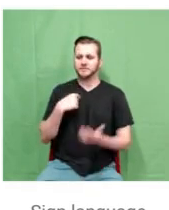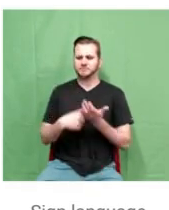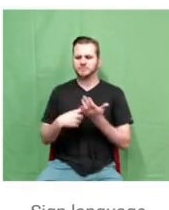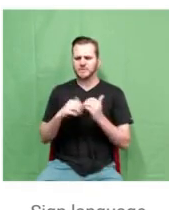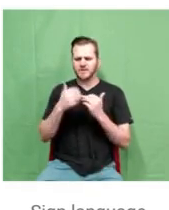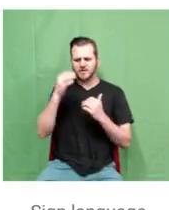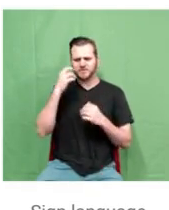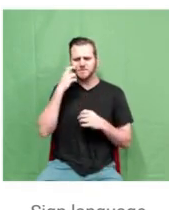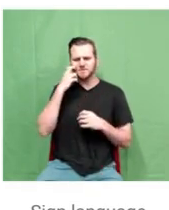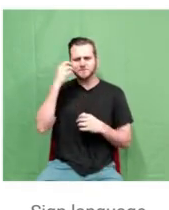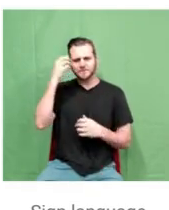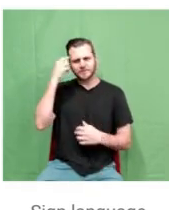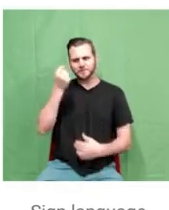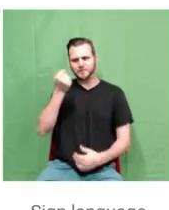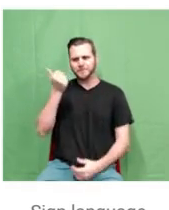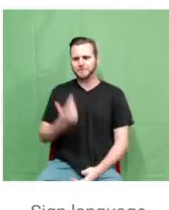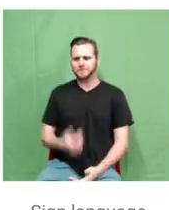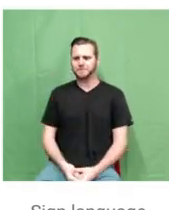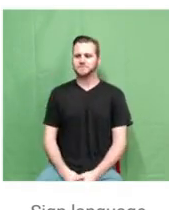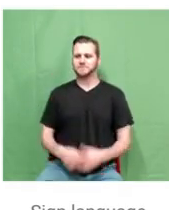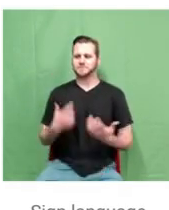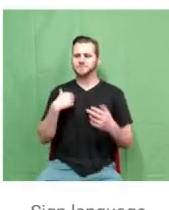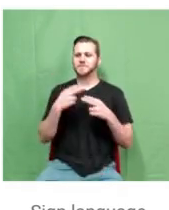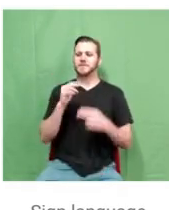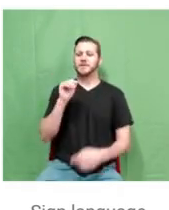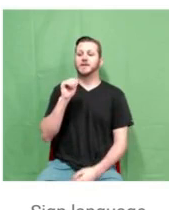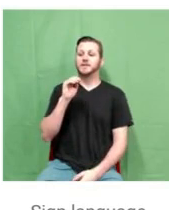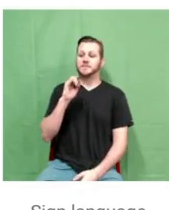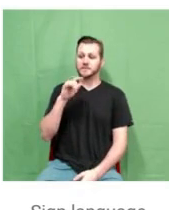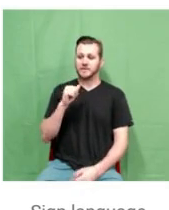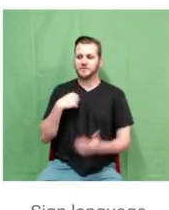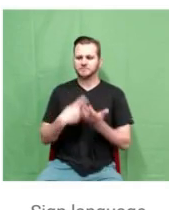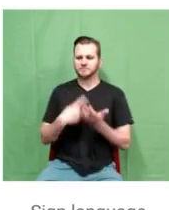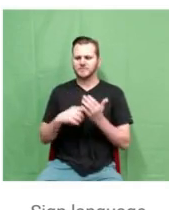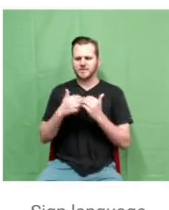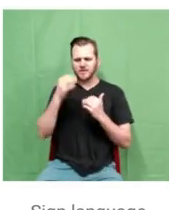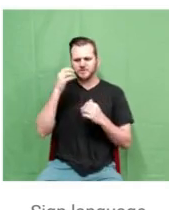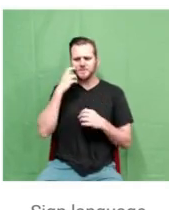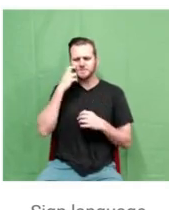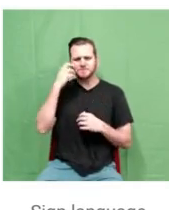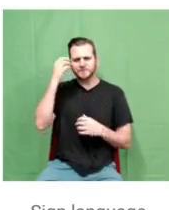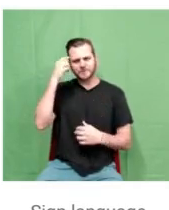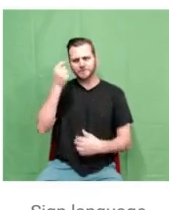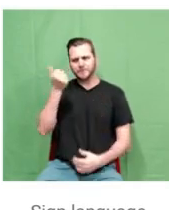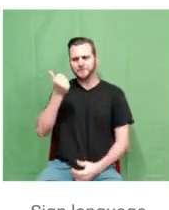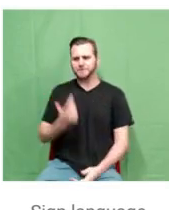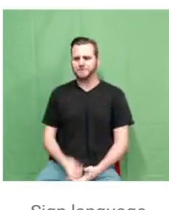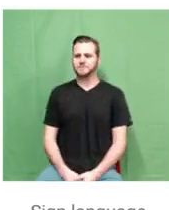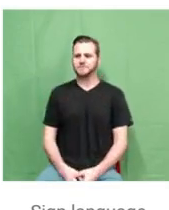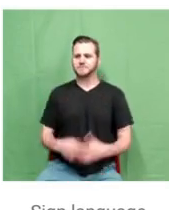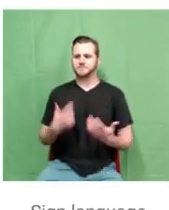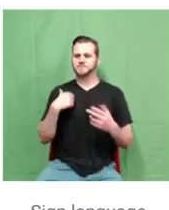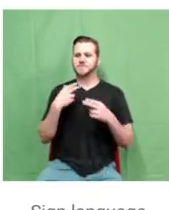to sign. And for instance, here you can see that in order to interpret the word Amelia, that it's a noun, they will have to finger